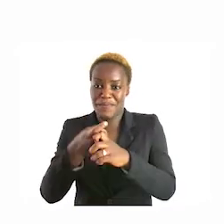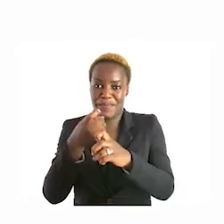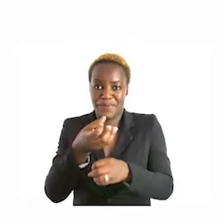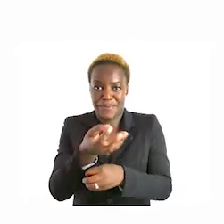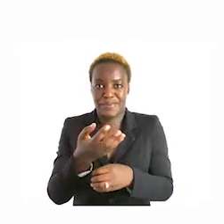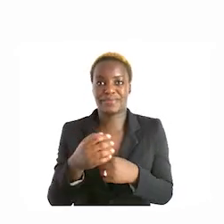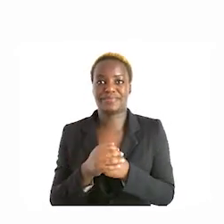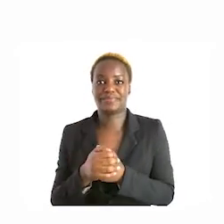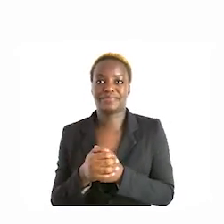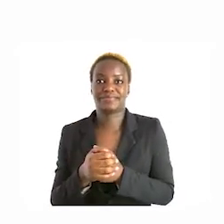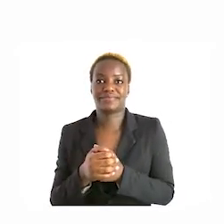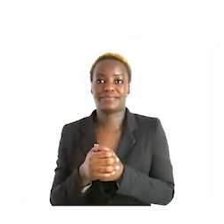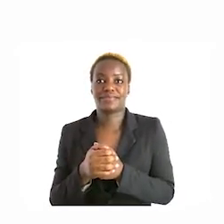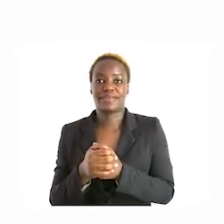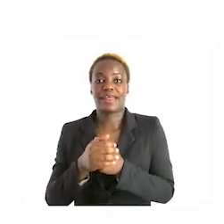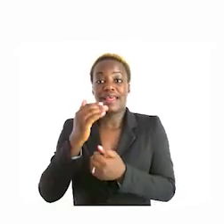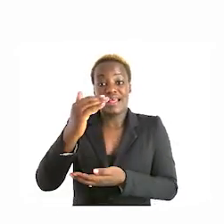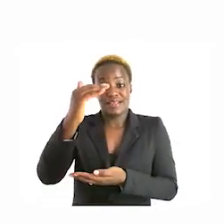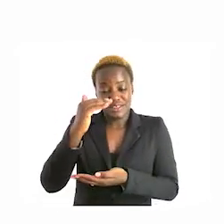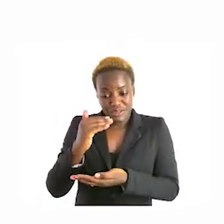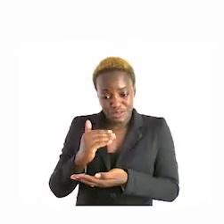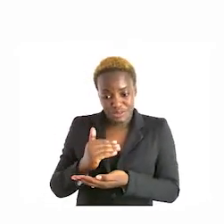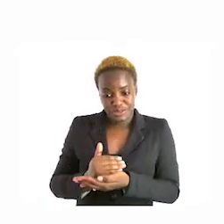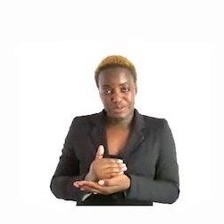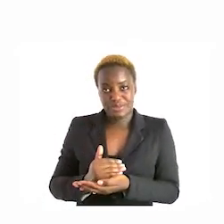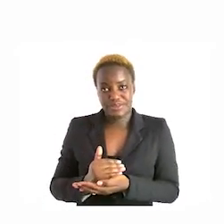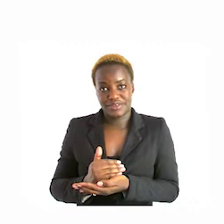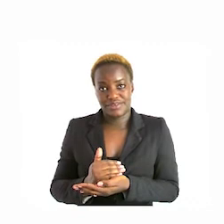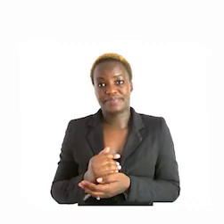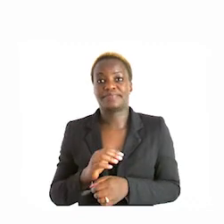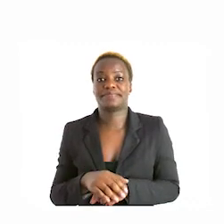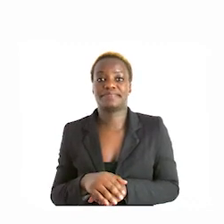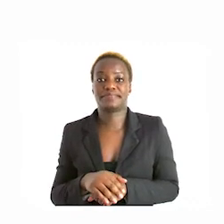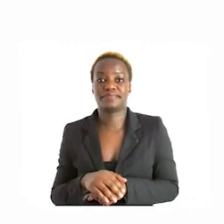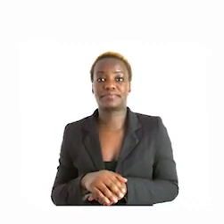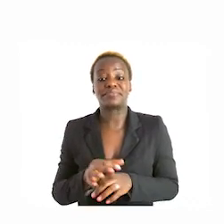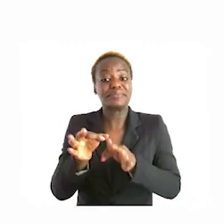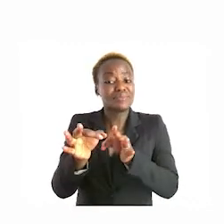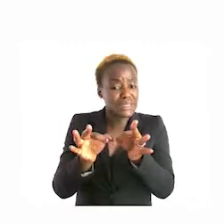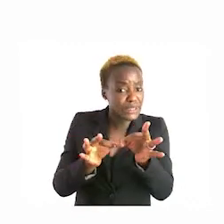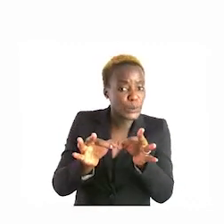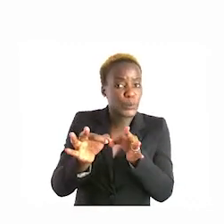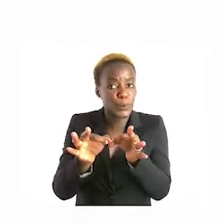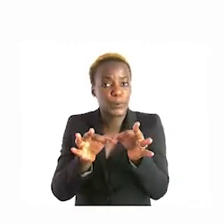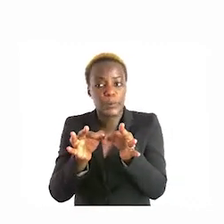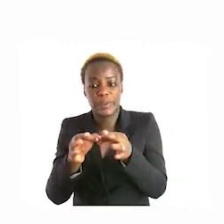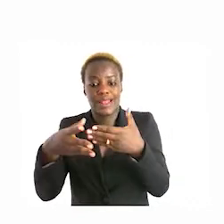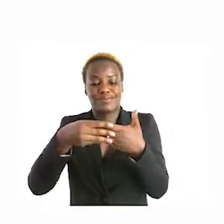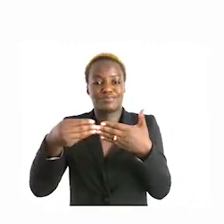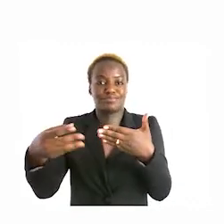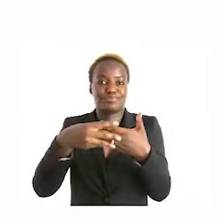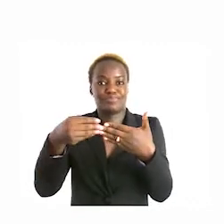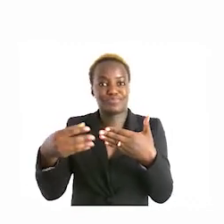Okay, now let's quickly look at the column there at the bottom about describing the notes.